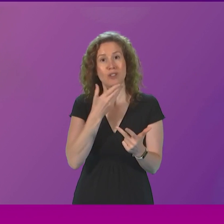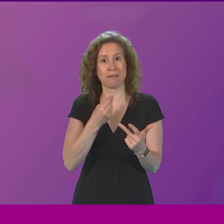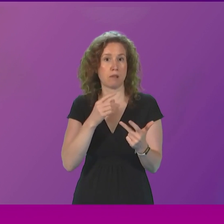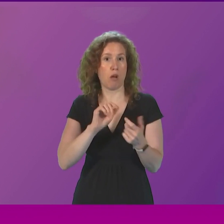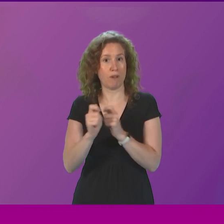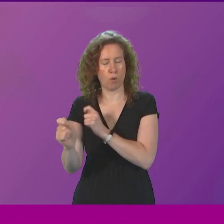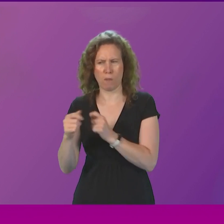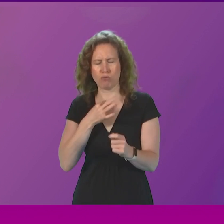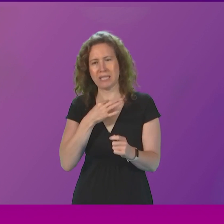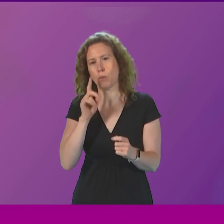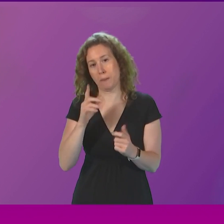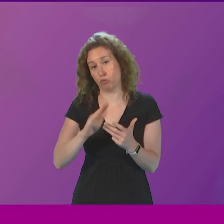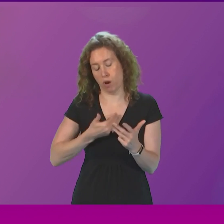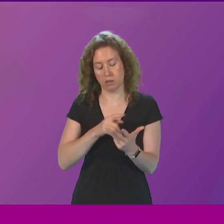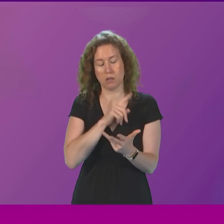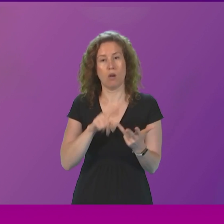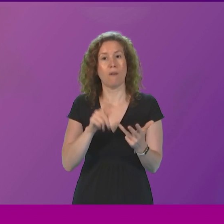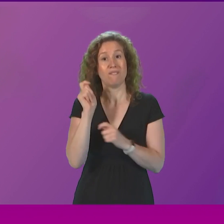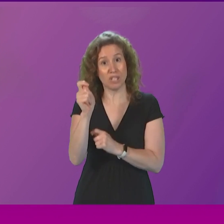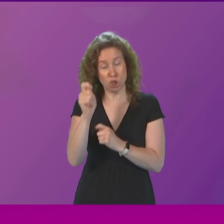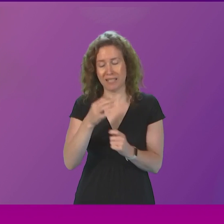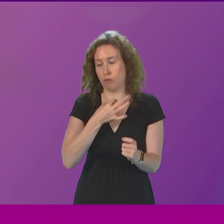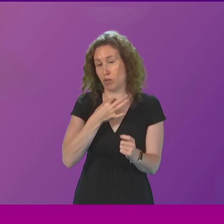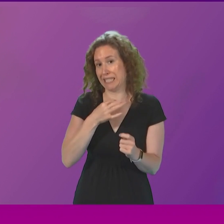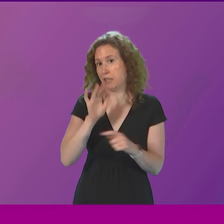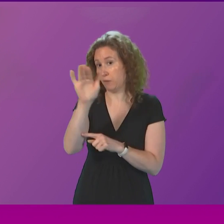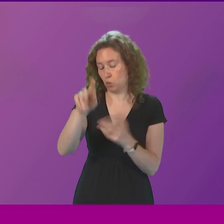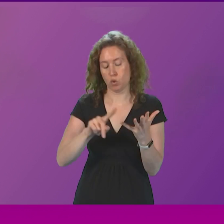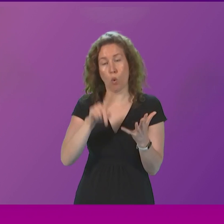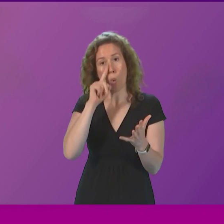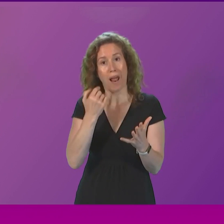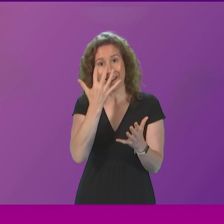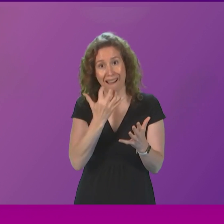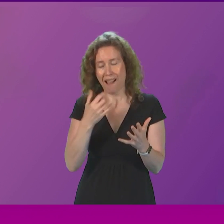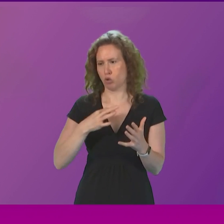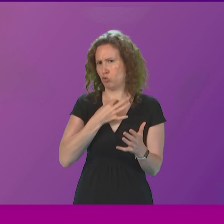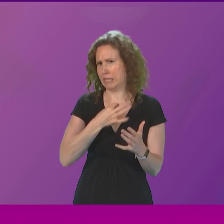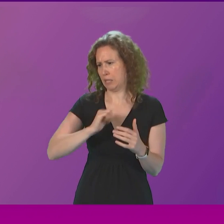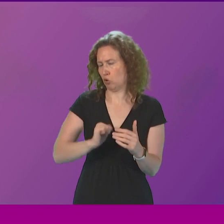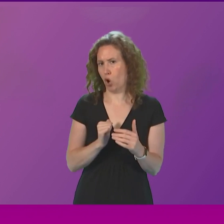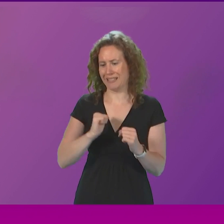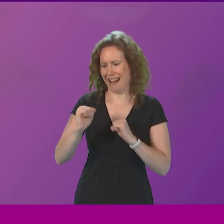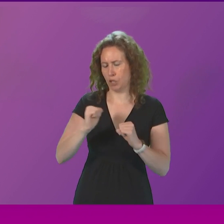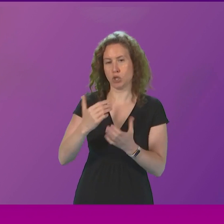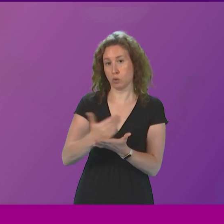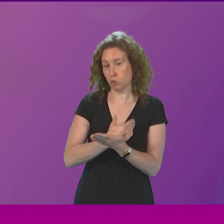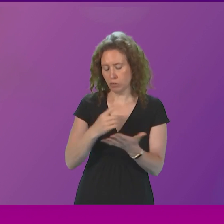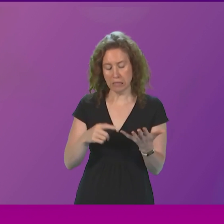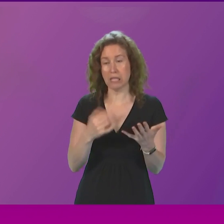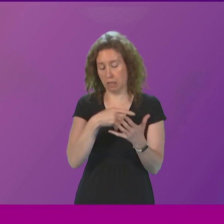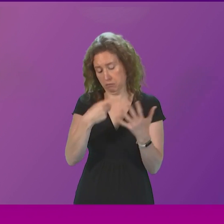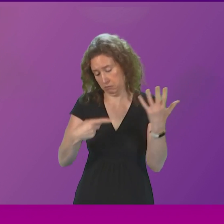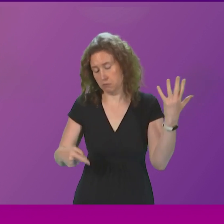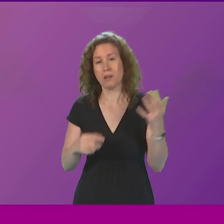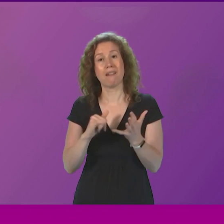On fishing, they're risking the very future of this industry. On oil and gas, they're risking Scotland's energy security. The